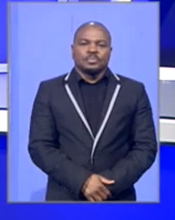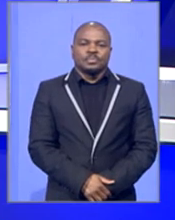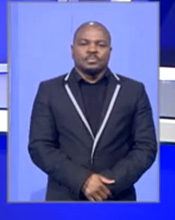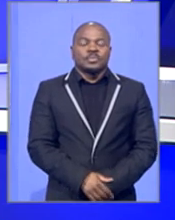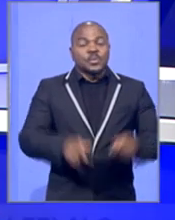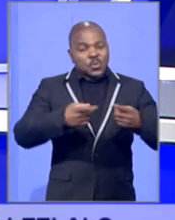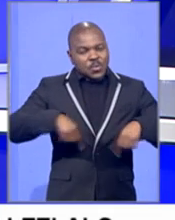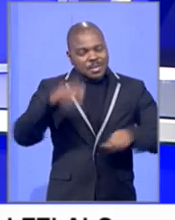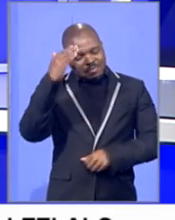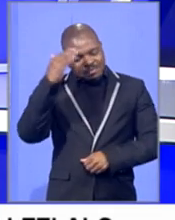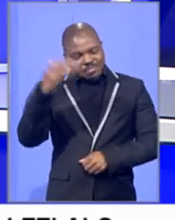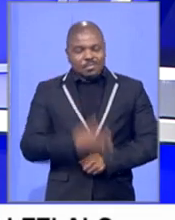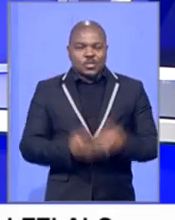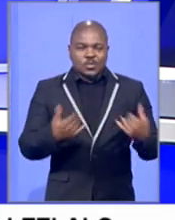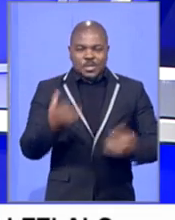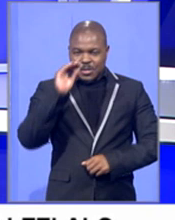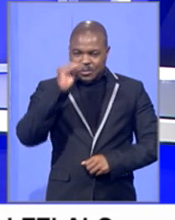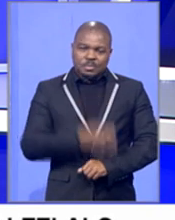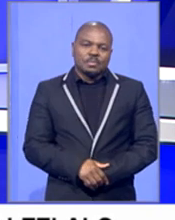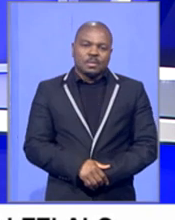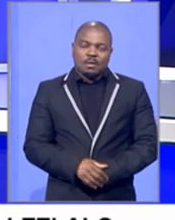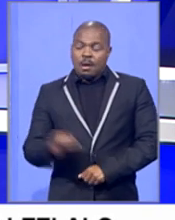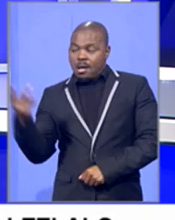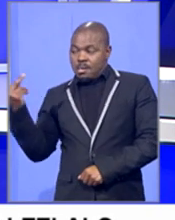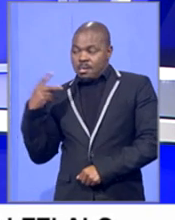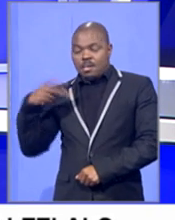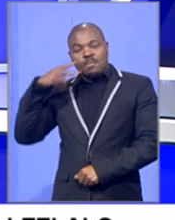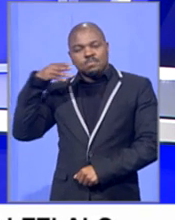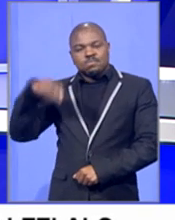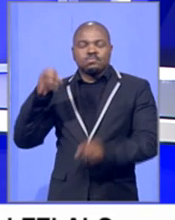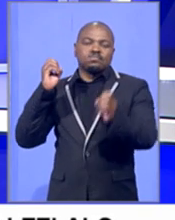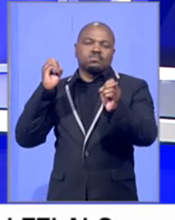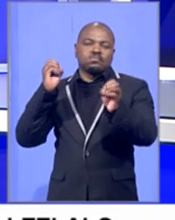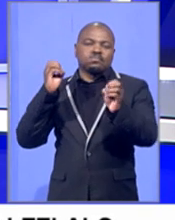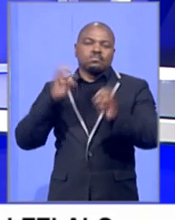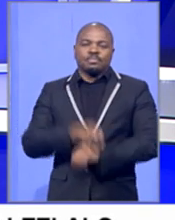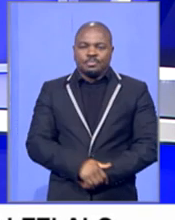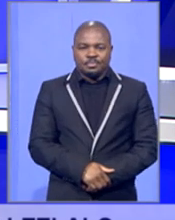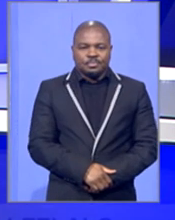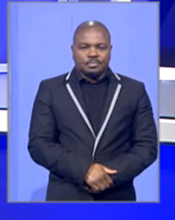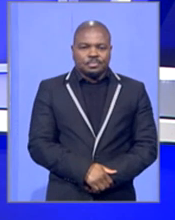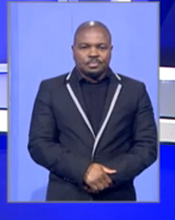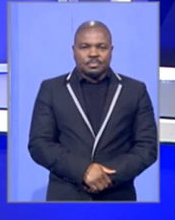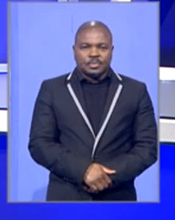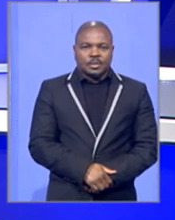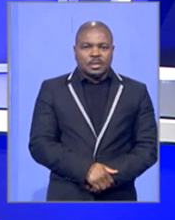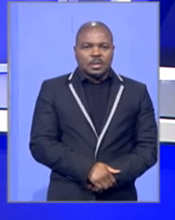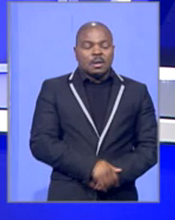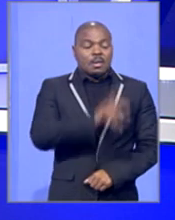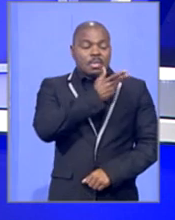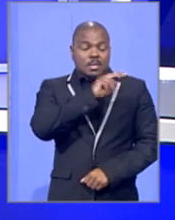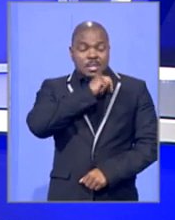re a letsamiša ditabeng tsa bosegompio ke swere tsela le mošomi mmogo Augustine Letlalo maphodisa